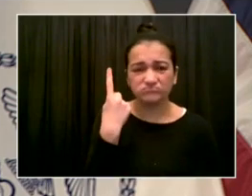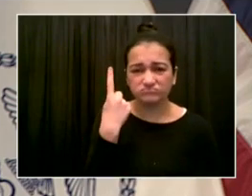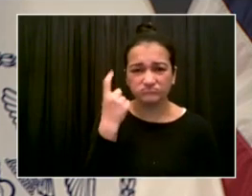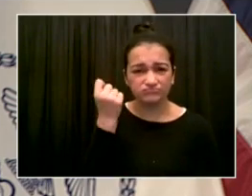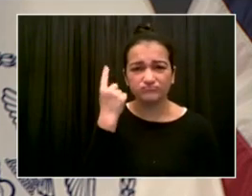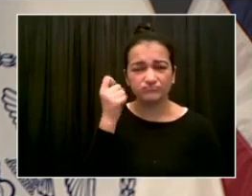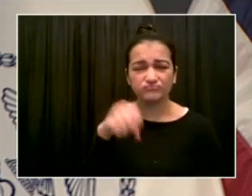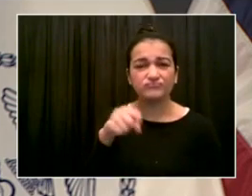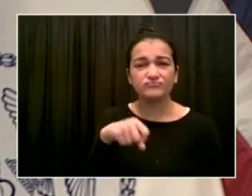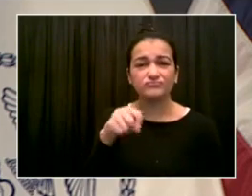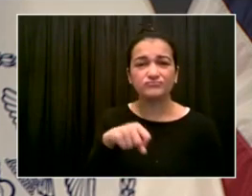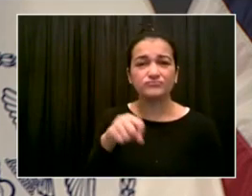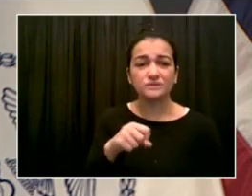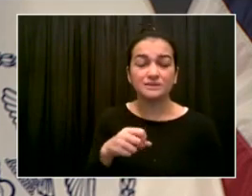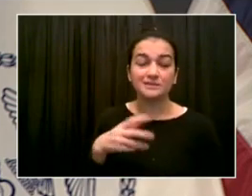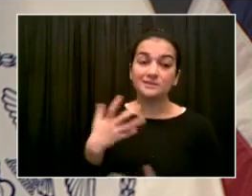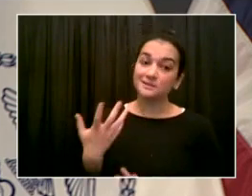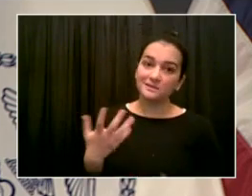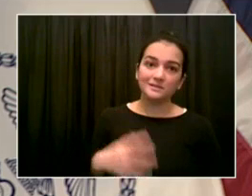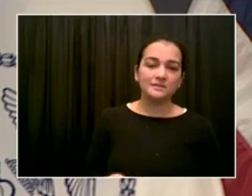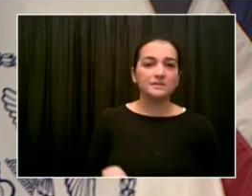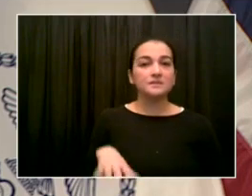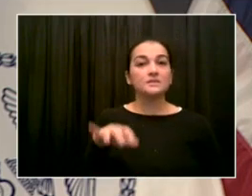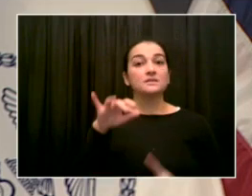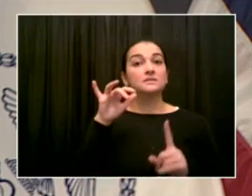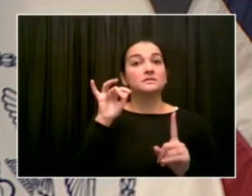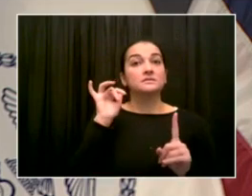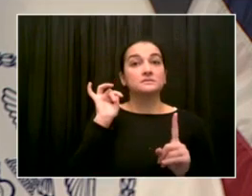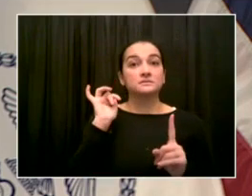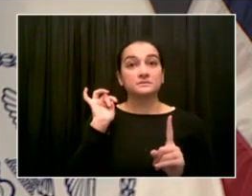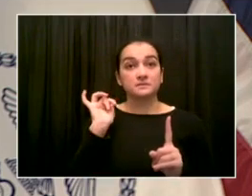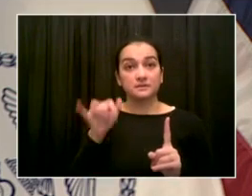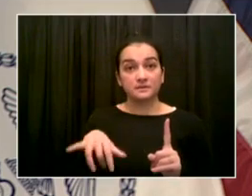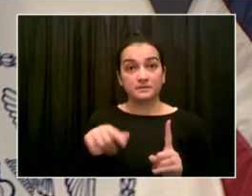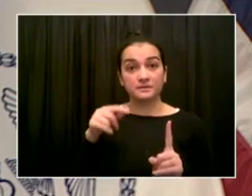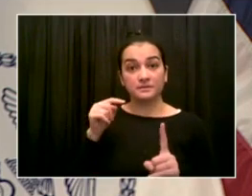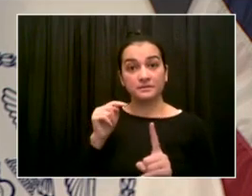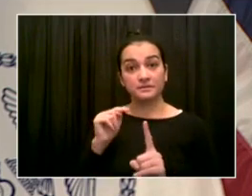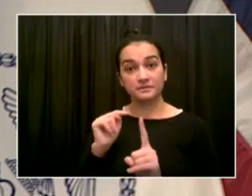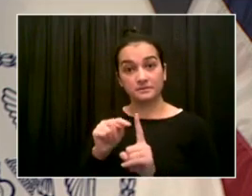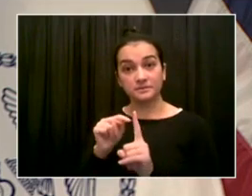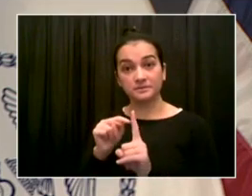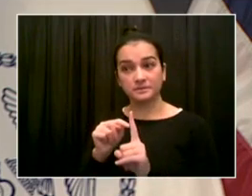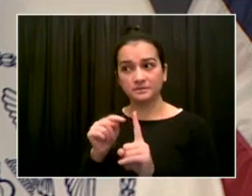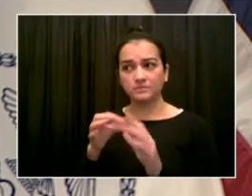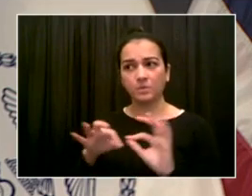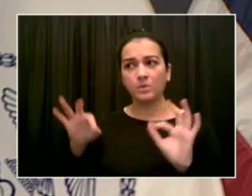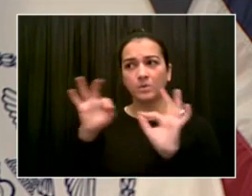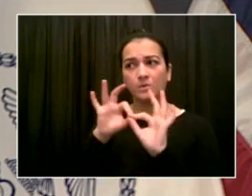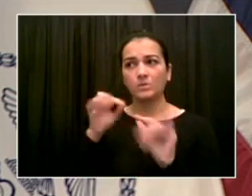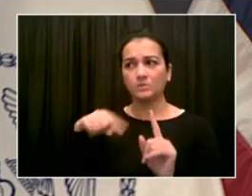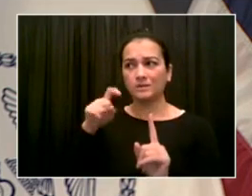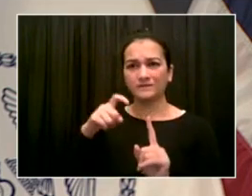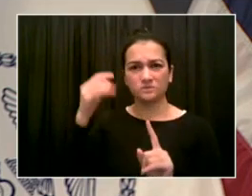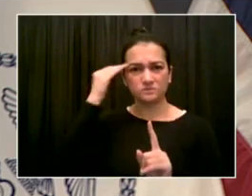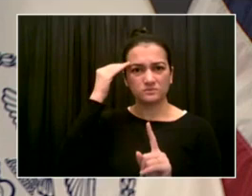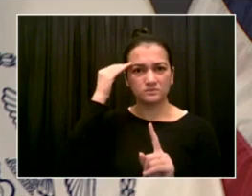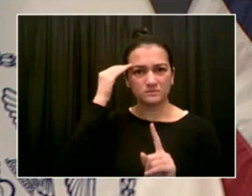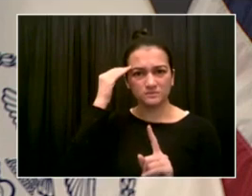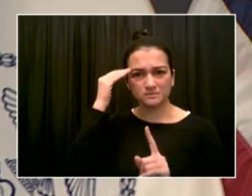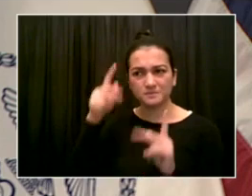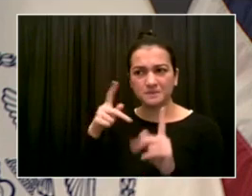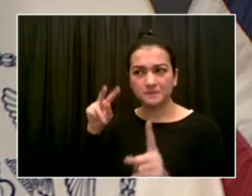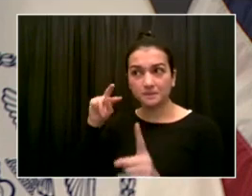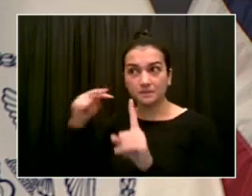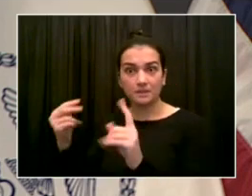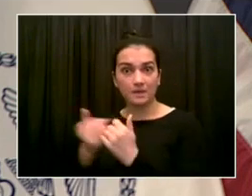both matter. I am in the camp that believes reality is the single most important thing. The single most important thing is the